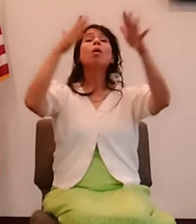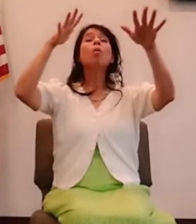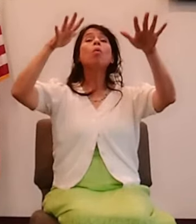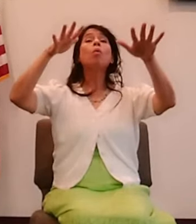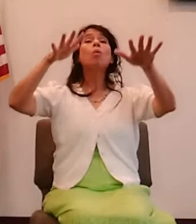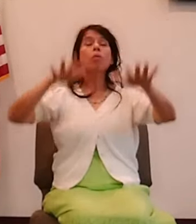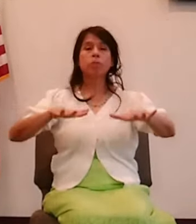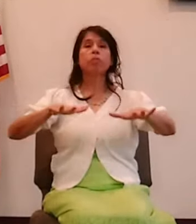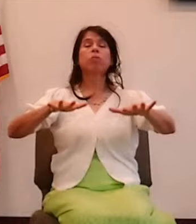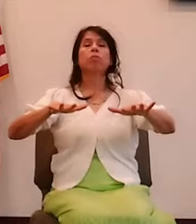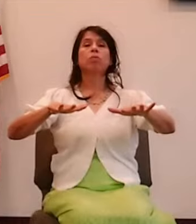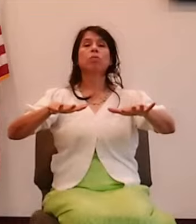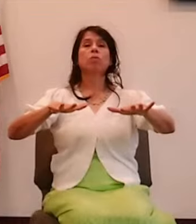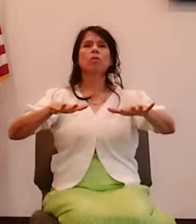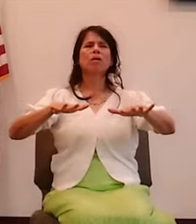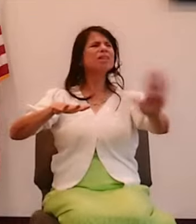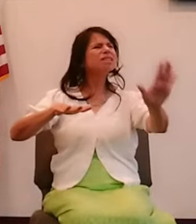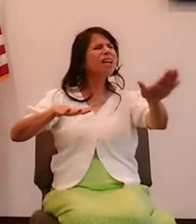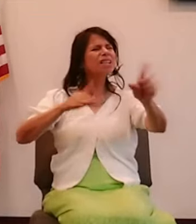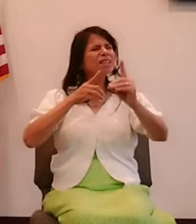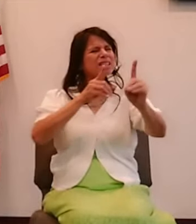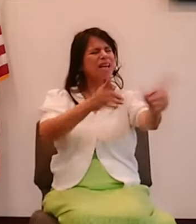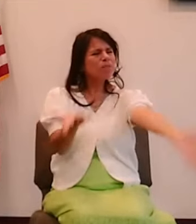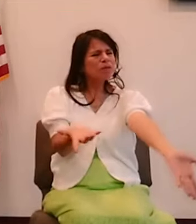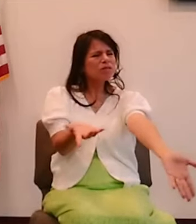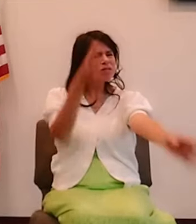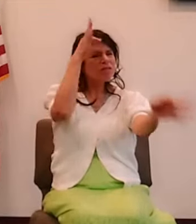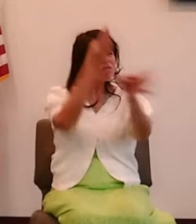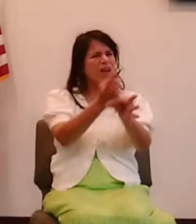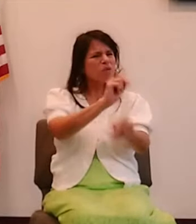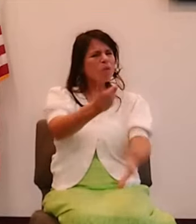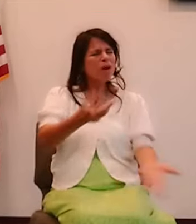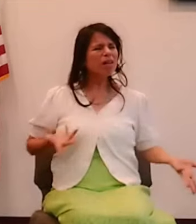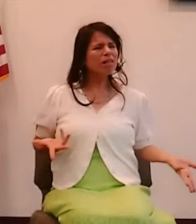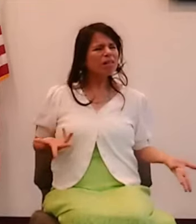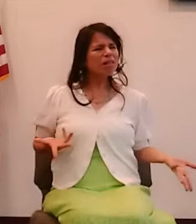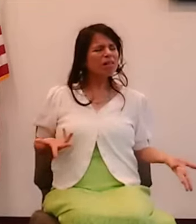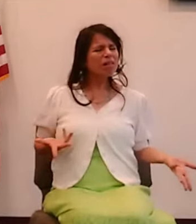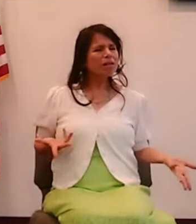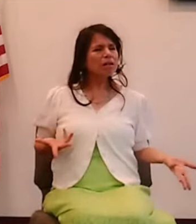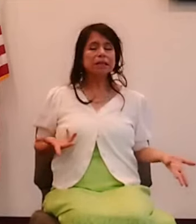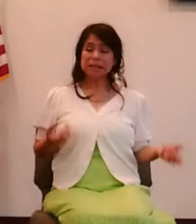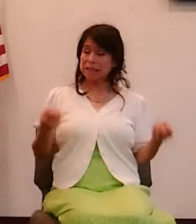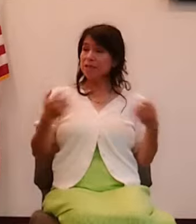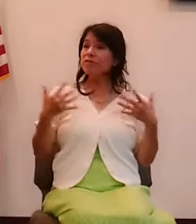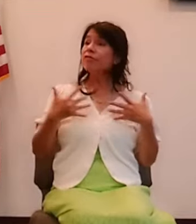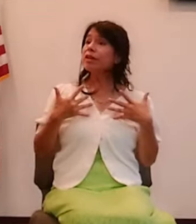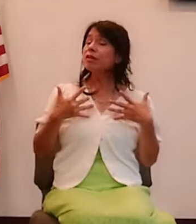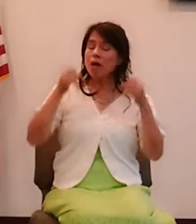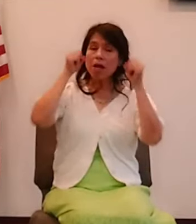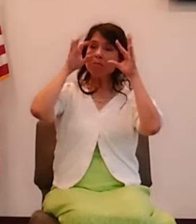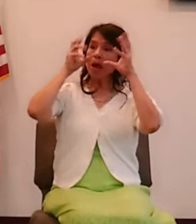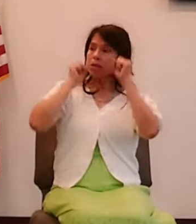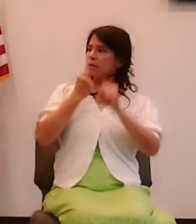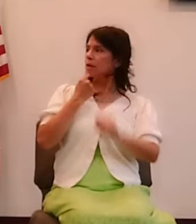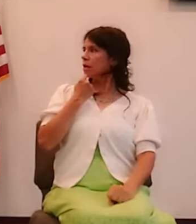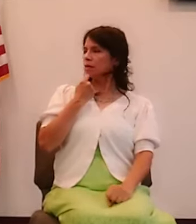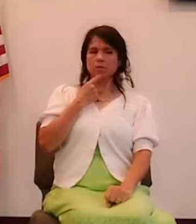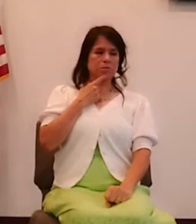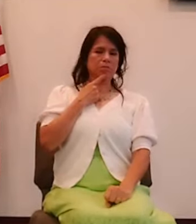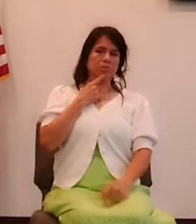calm. "Where is your faith?" he asked his disciples. In fear and amazement, they asked one